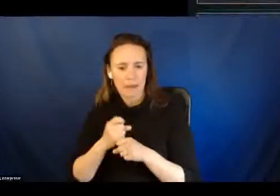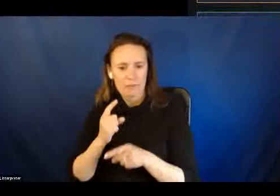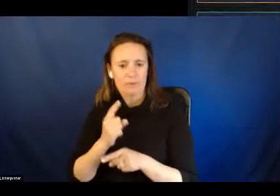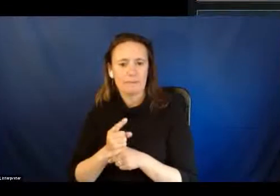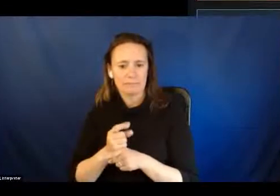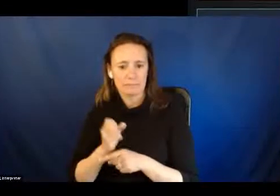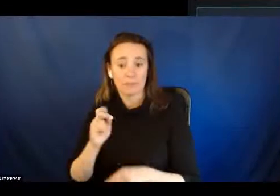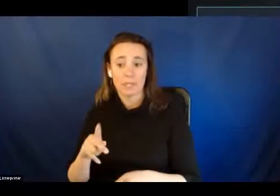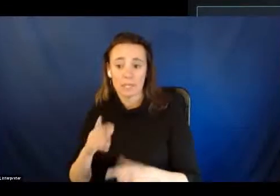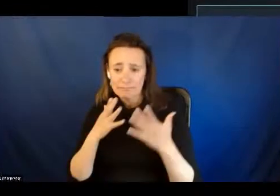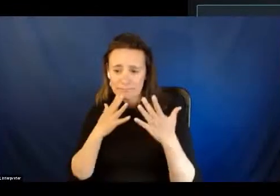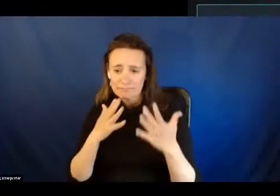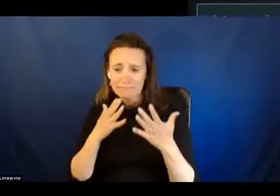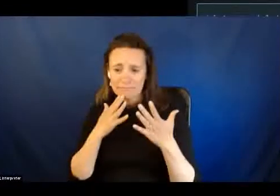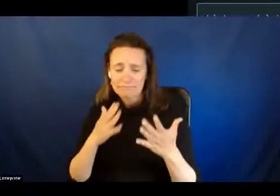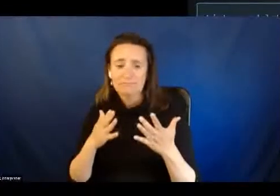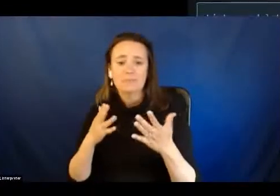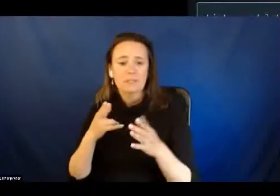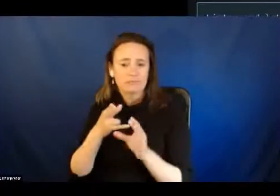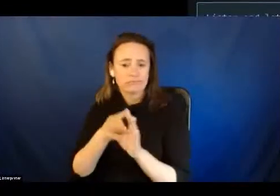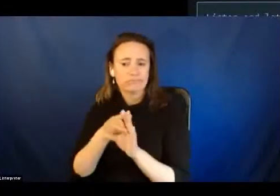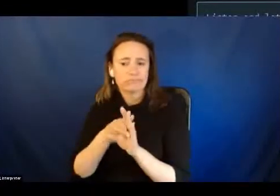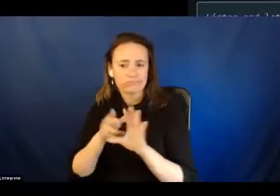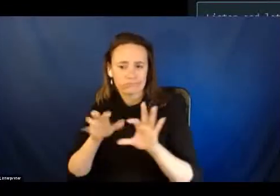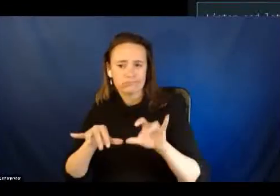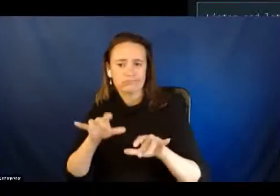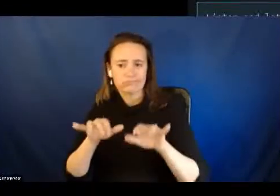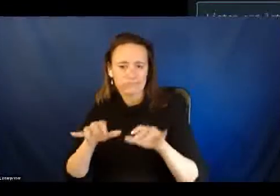Thank you all for being very participatory today.